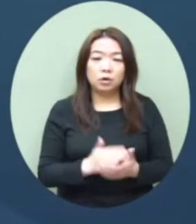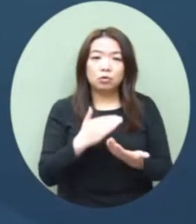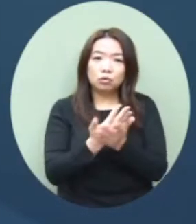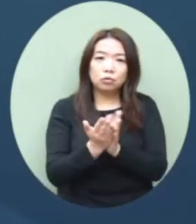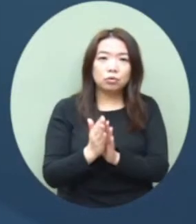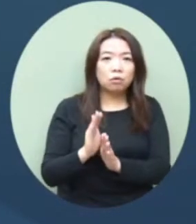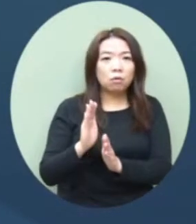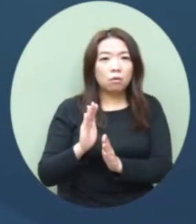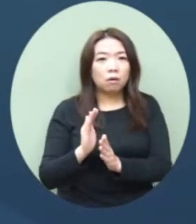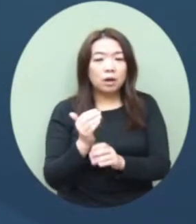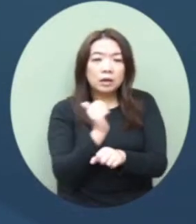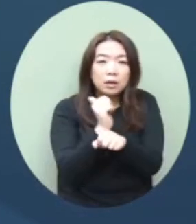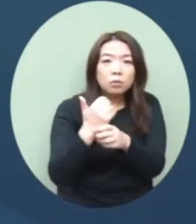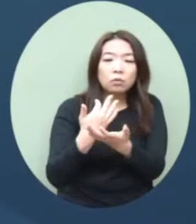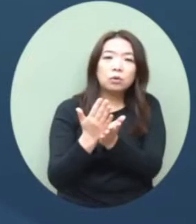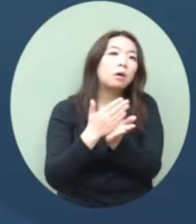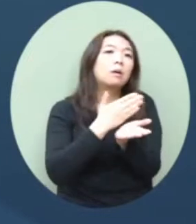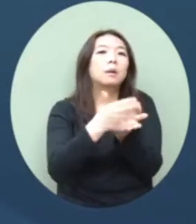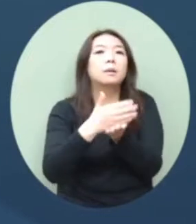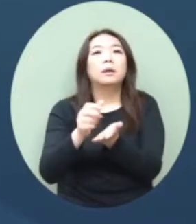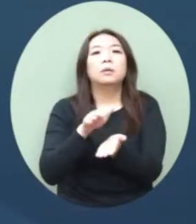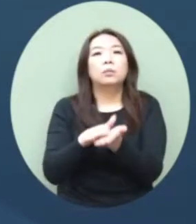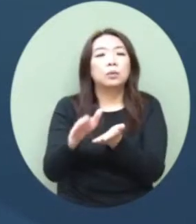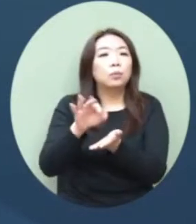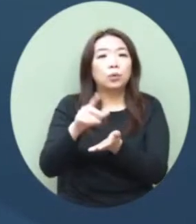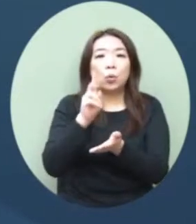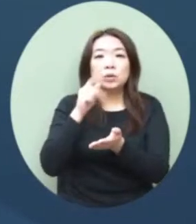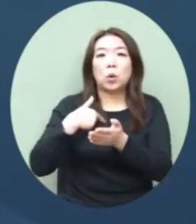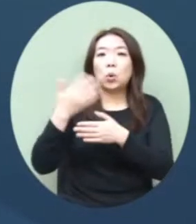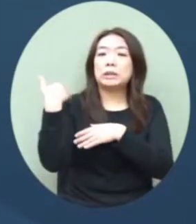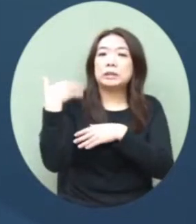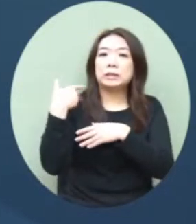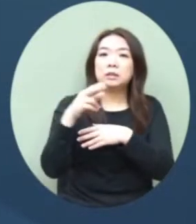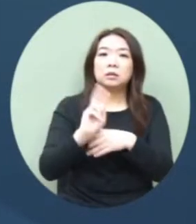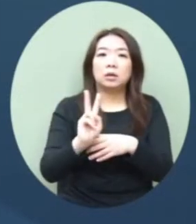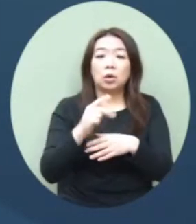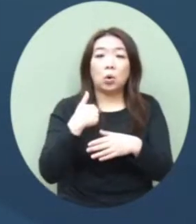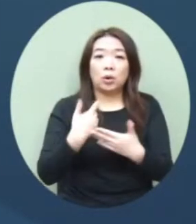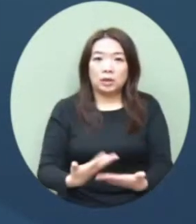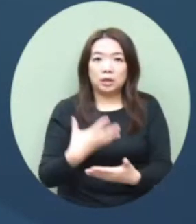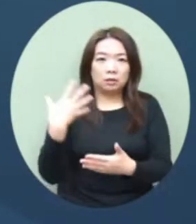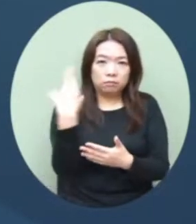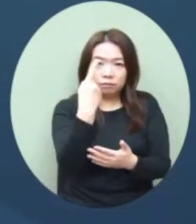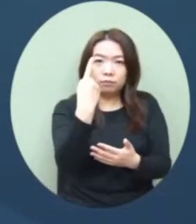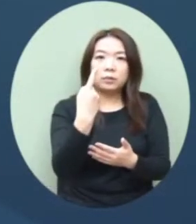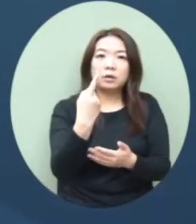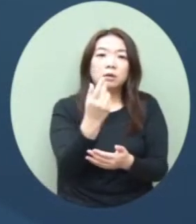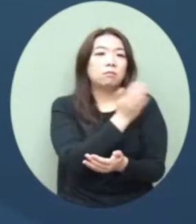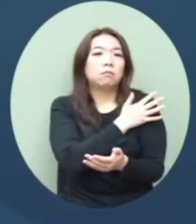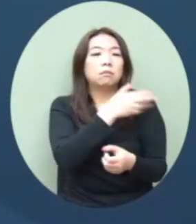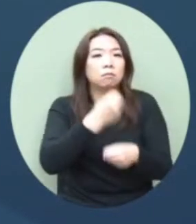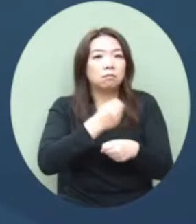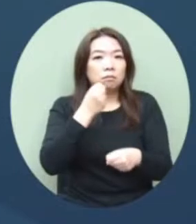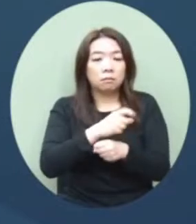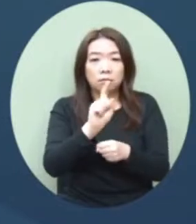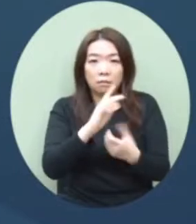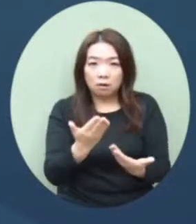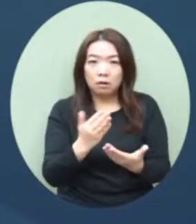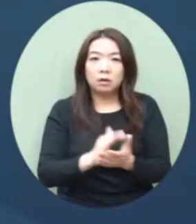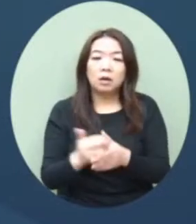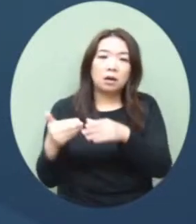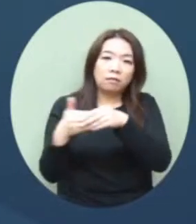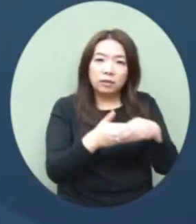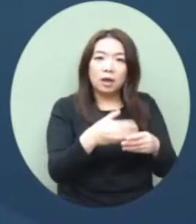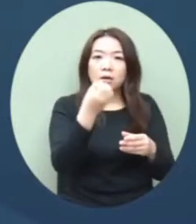going to answer that question. My sole mission now is to lead the Hong Kong SAR